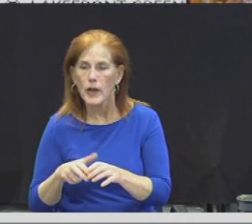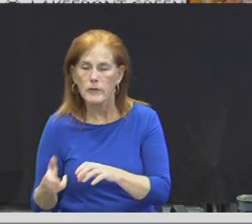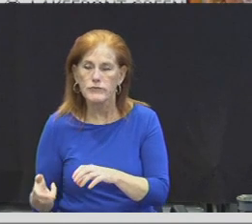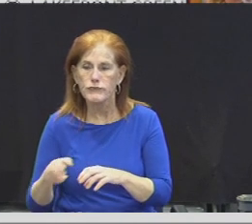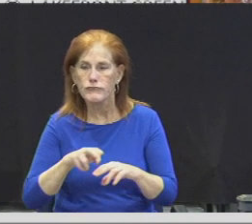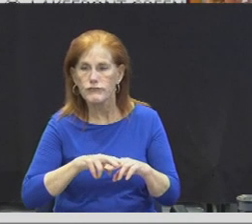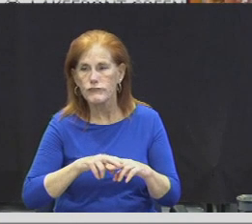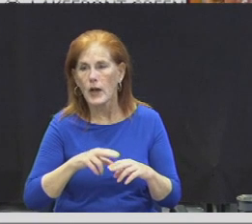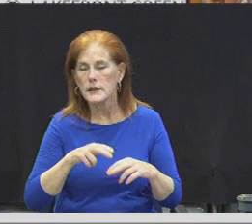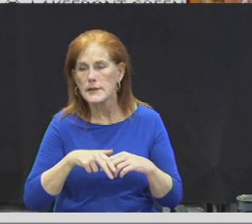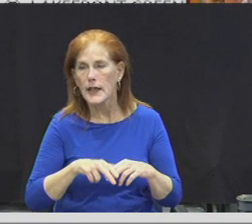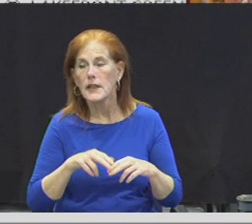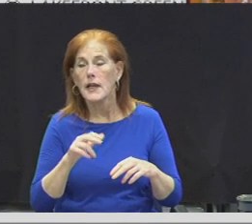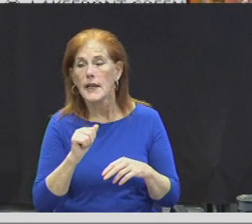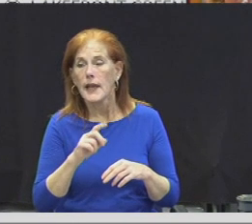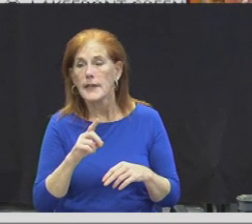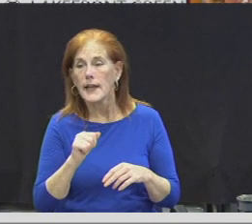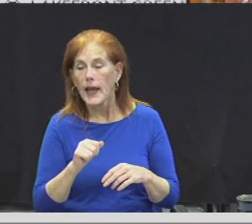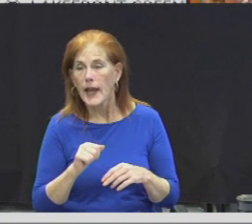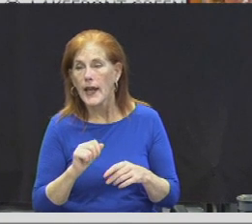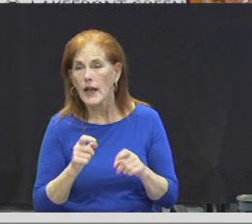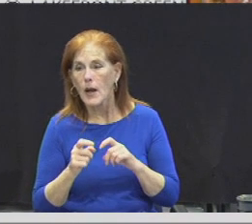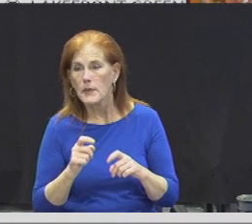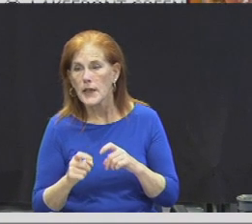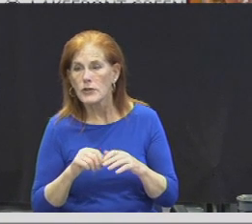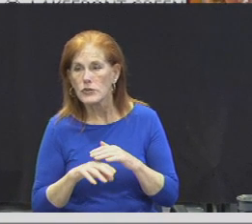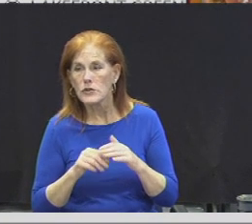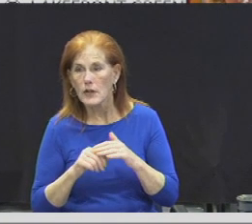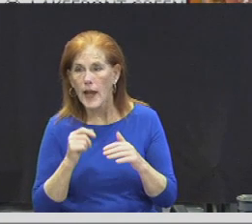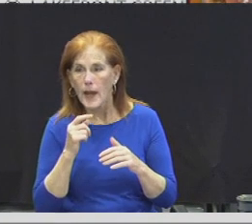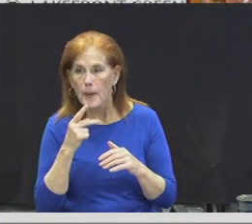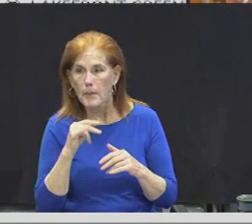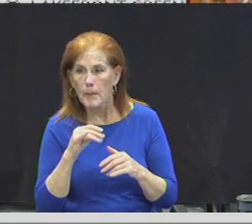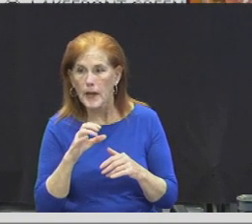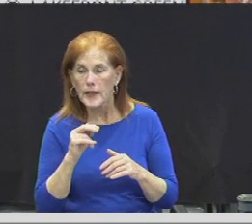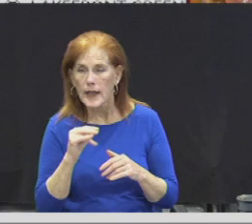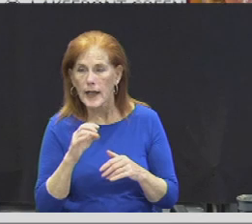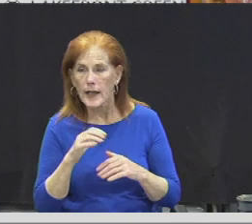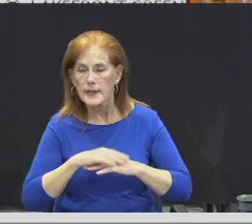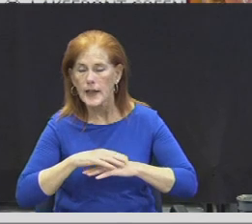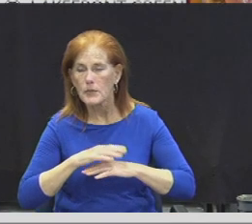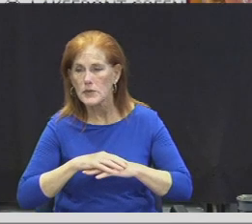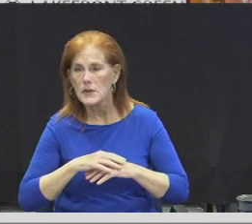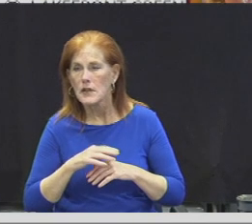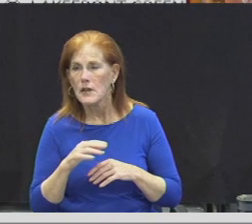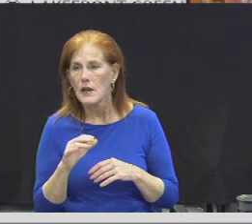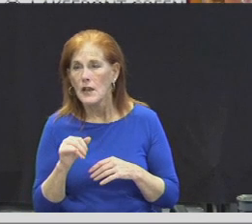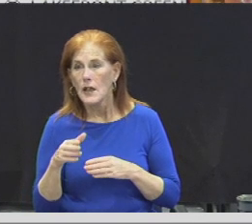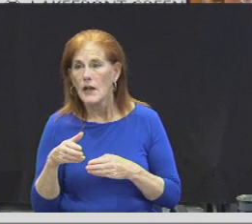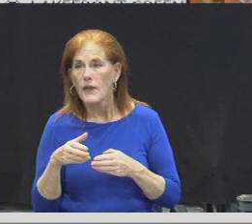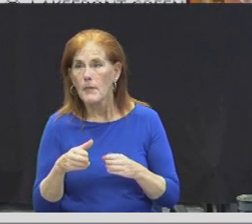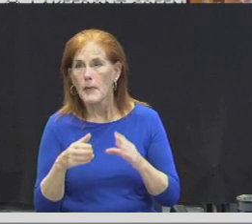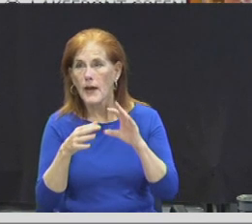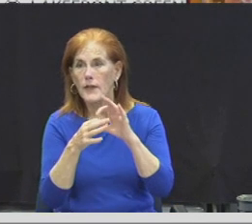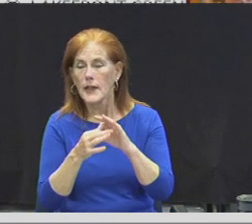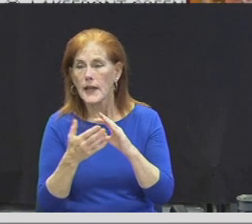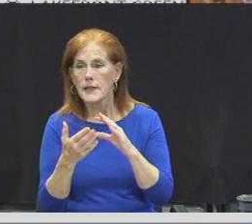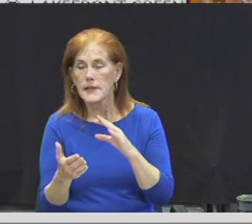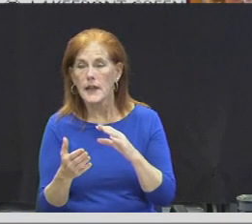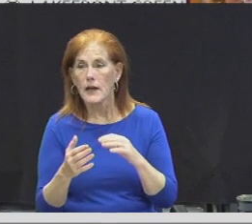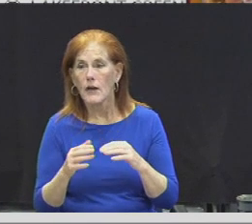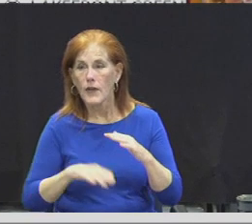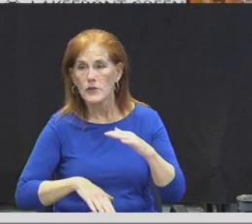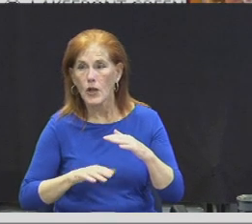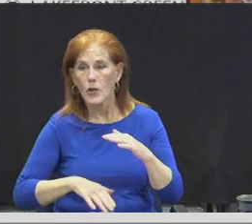and ADA accommodations at the picnic tables. And then this path connects here.